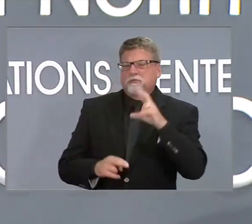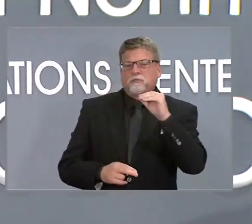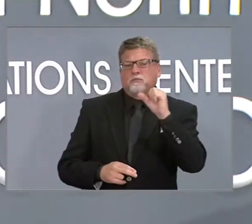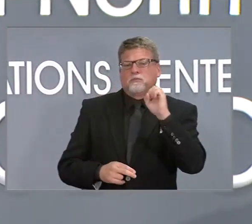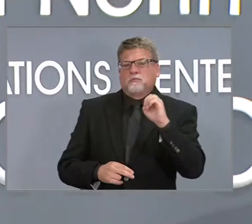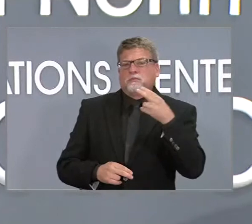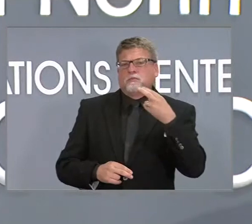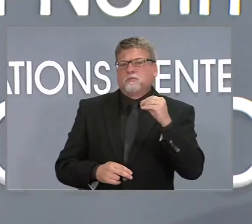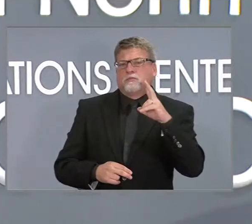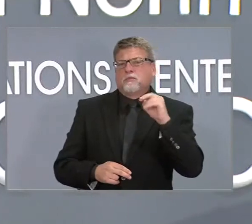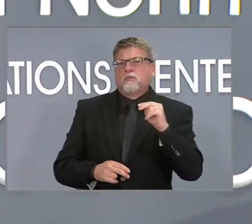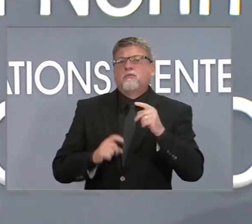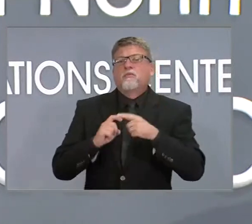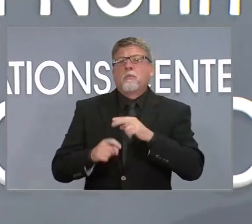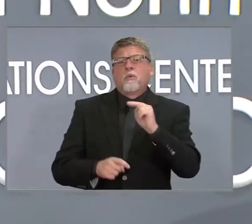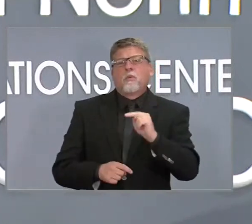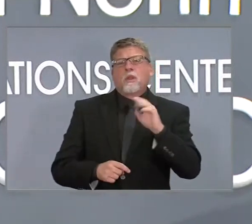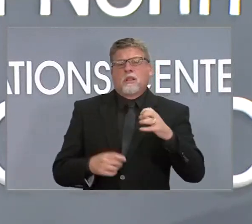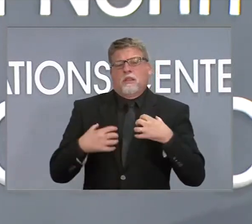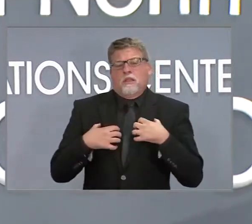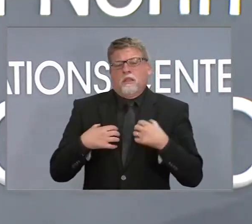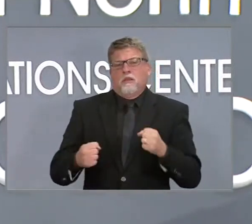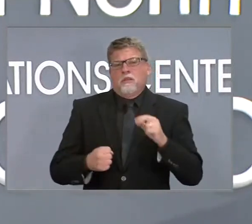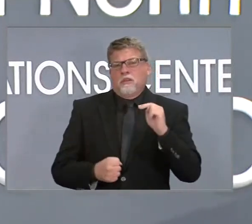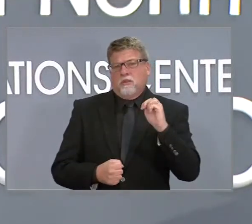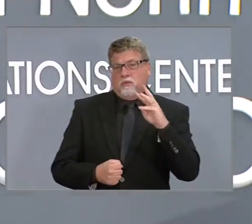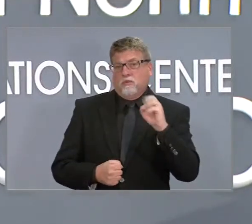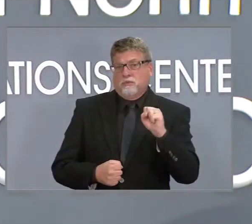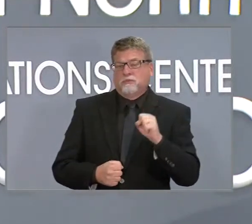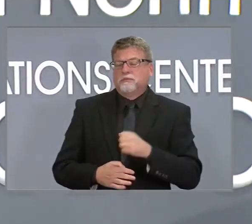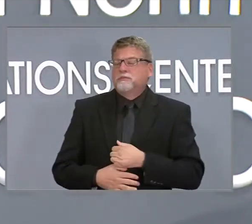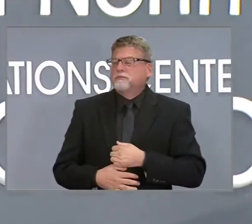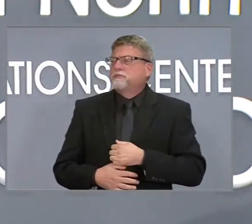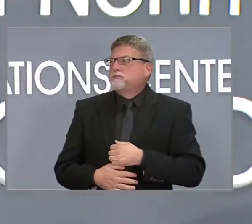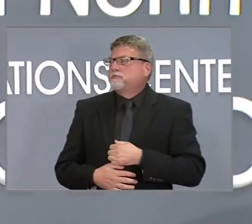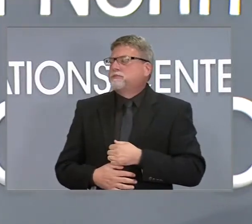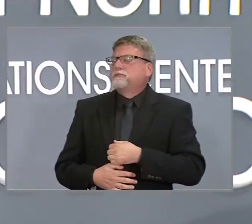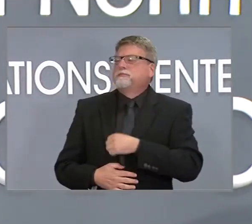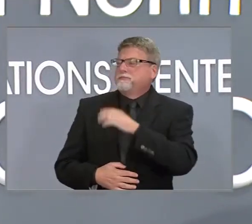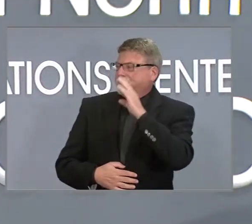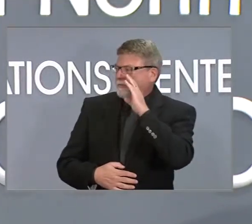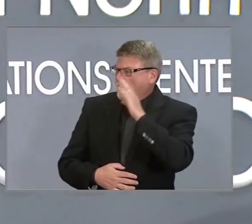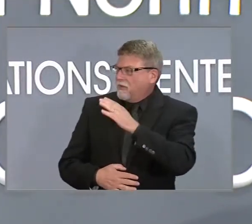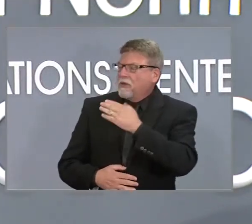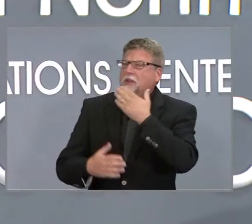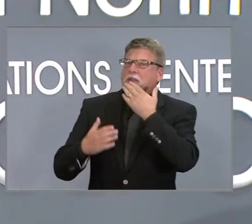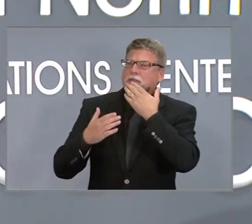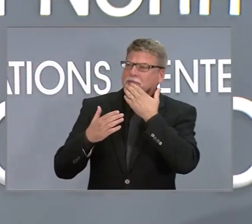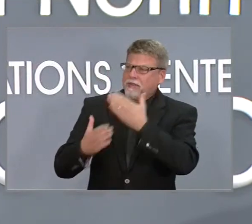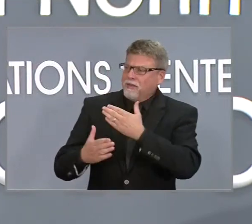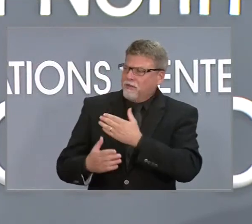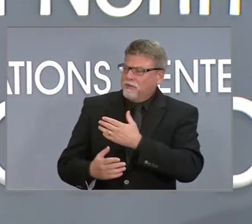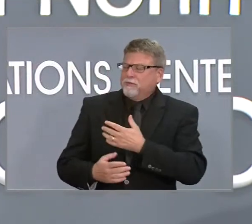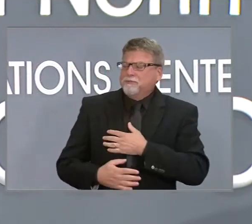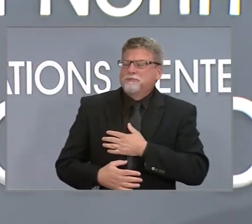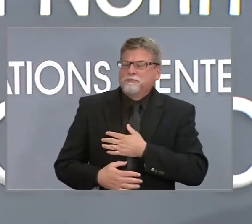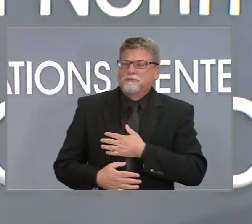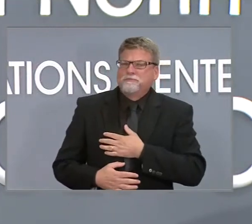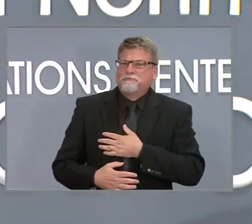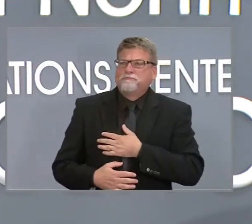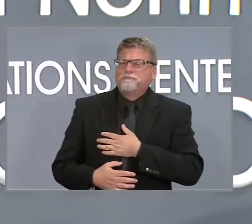North Carolina Health News. Hi, folks. Thank you very much for taking my question.